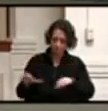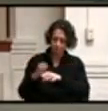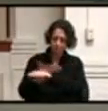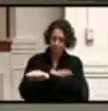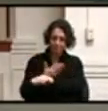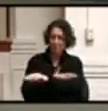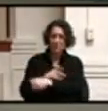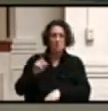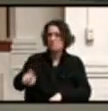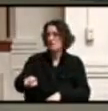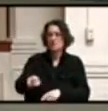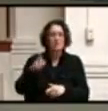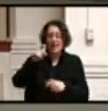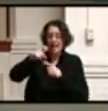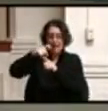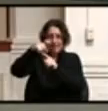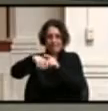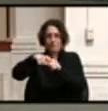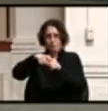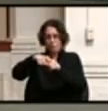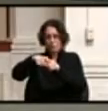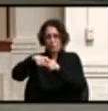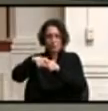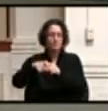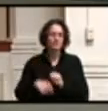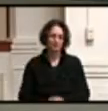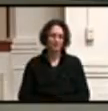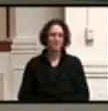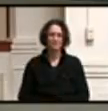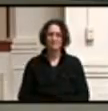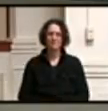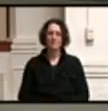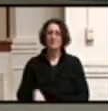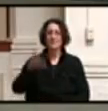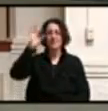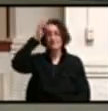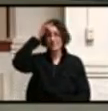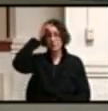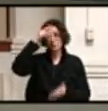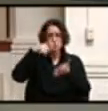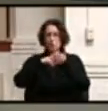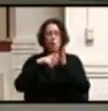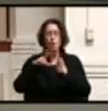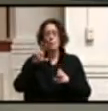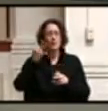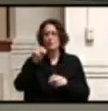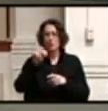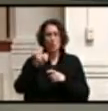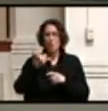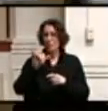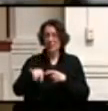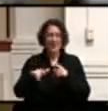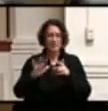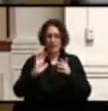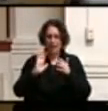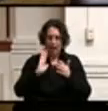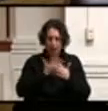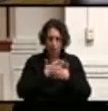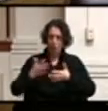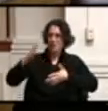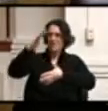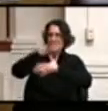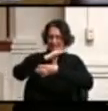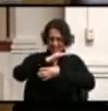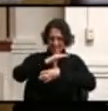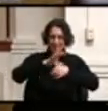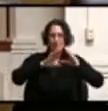having. Having to do the project. Yeah, we have to do it. Because right. It's federally mandated? It's our main discharge pipe into the